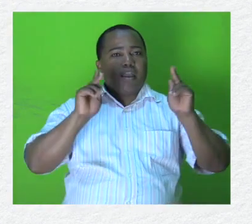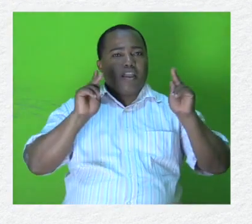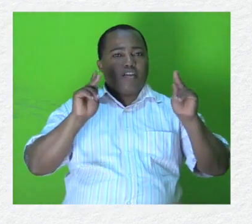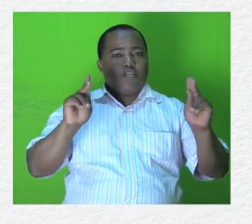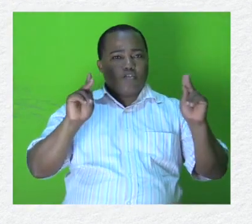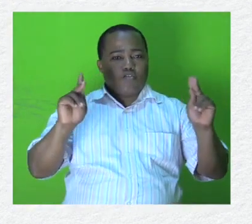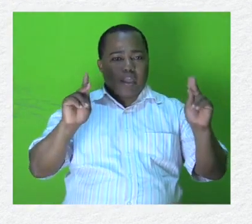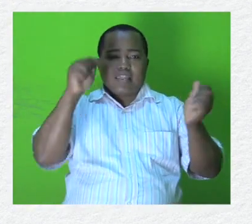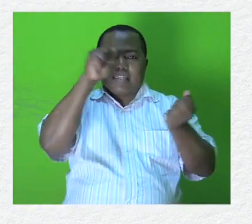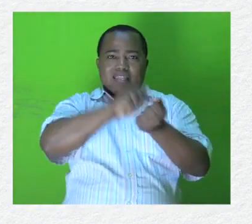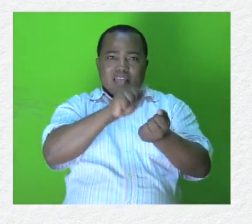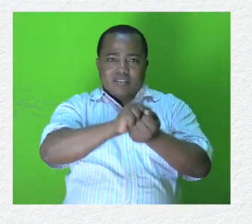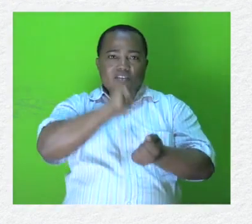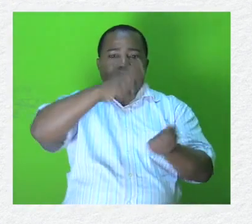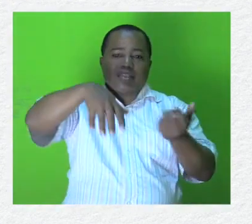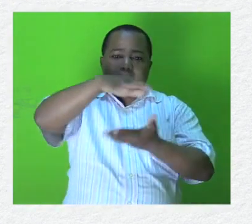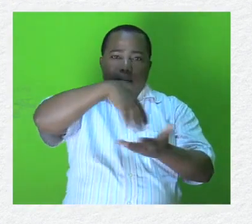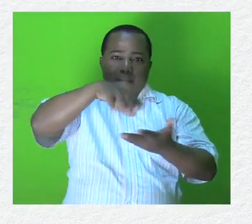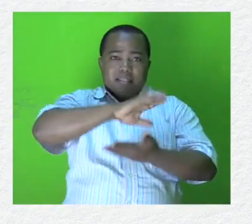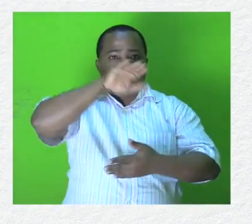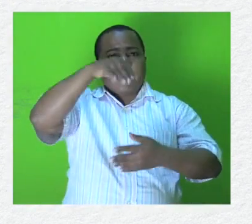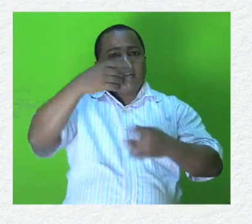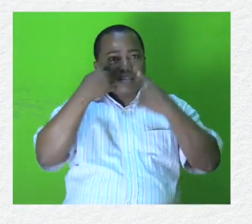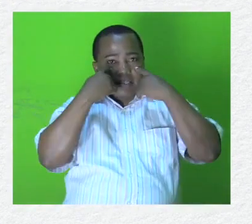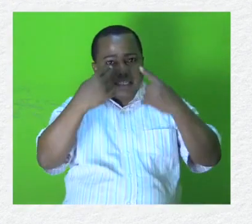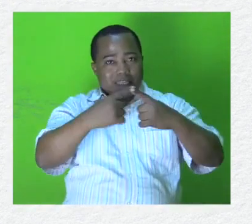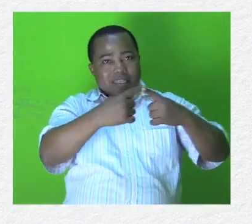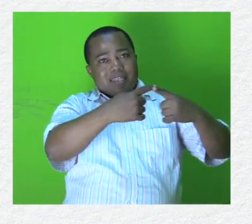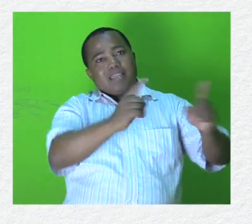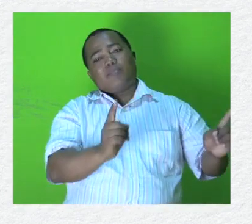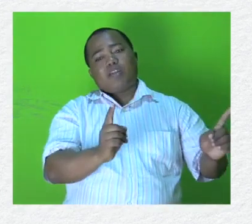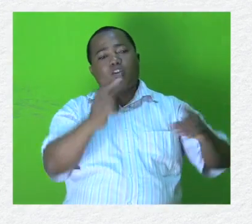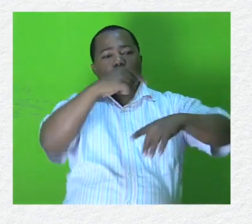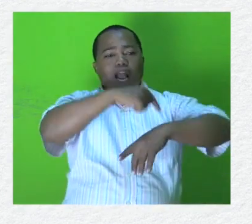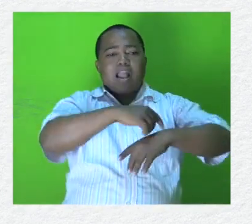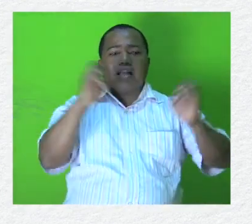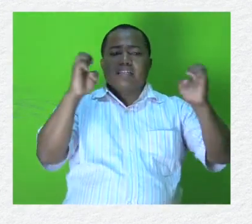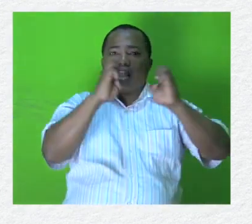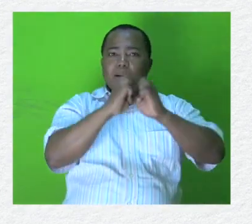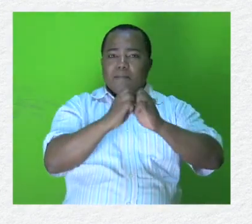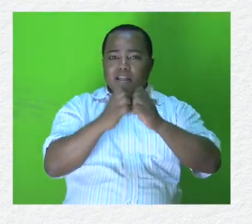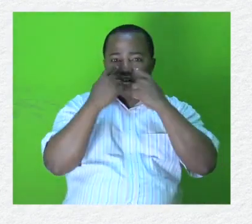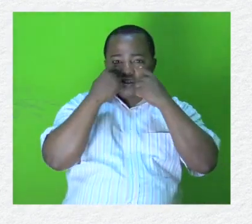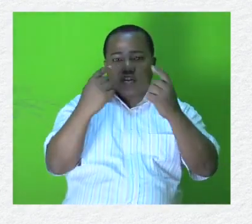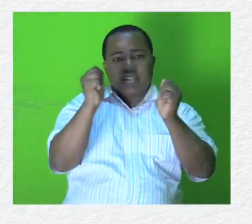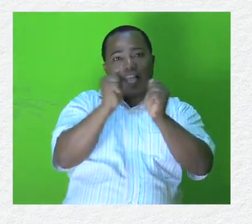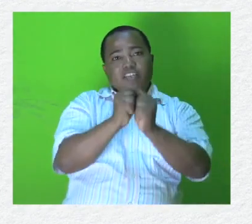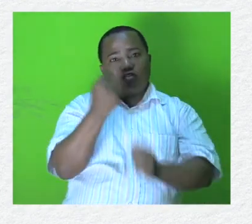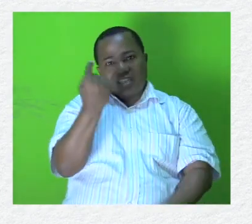Usually, substances in mixture seem separately, while in compound they look single